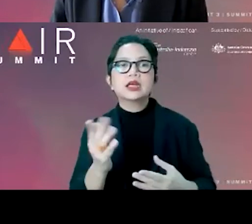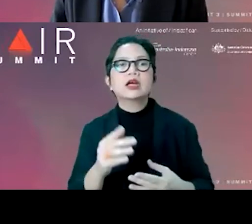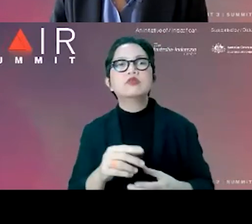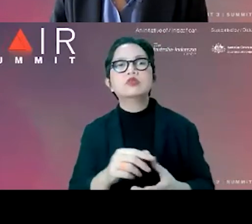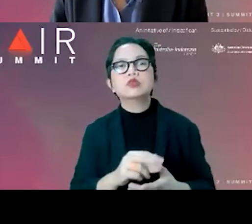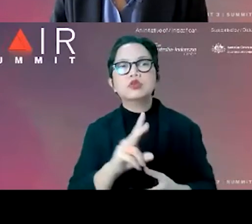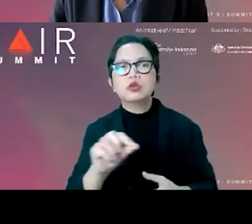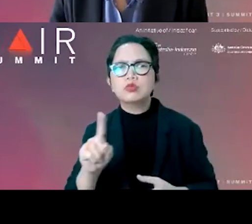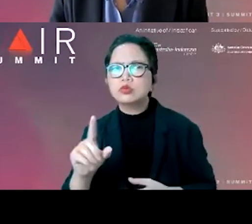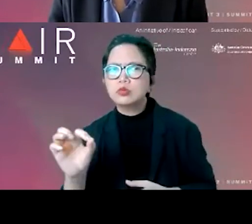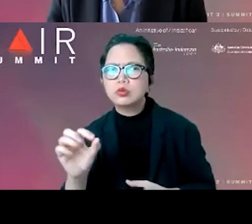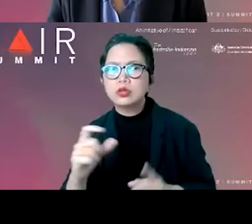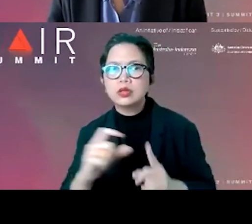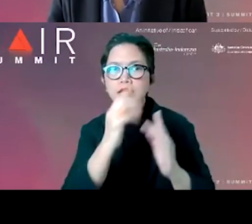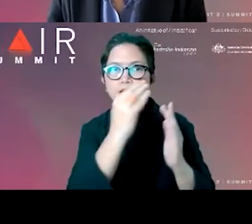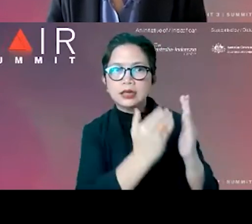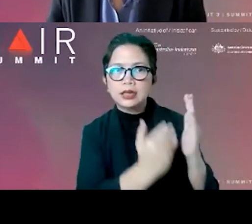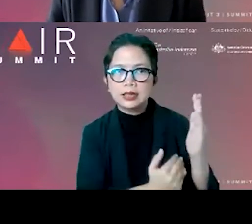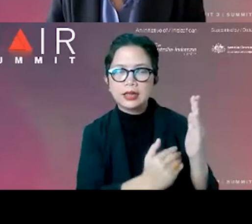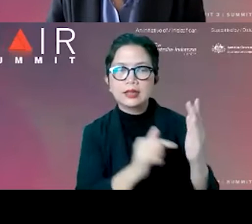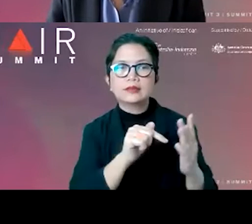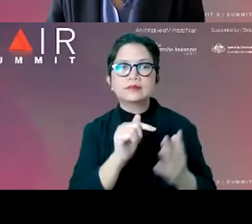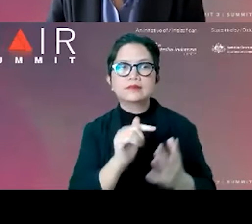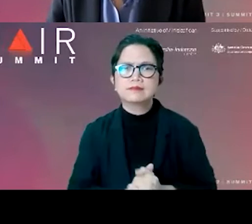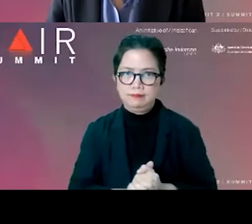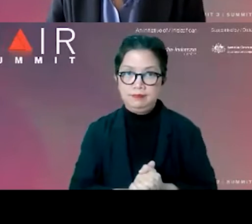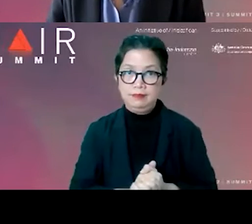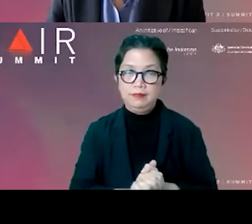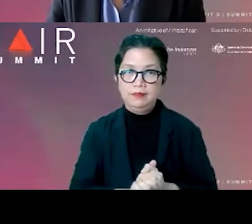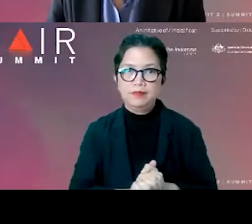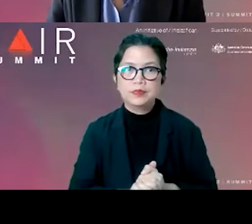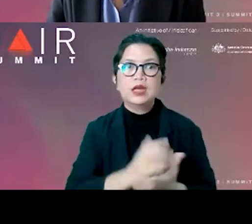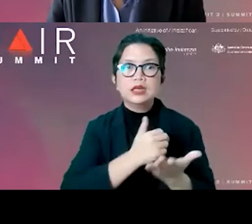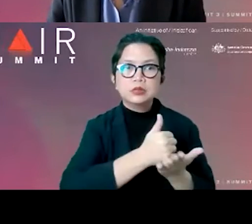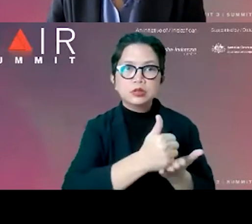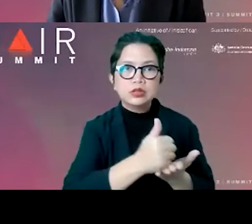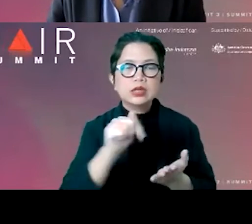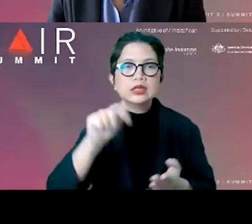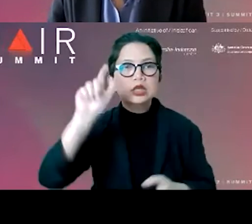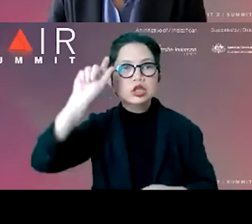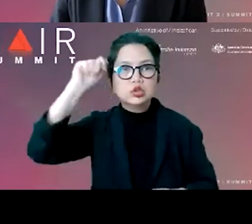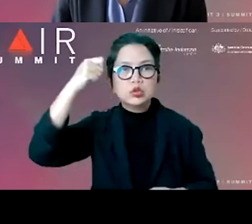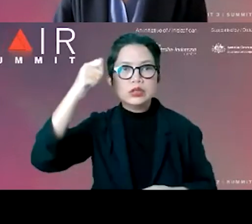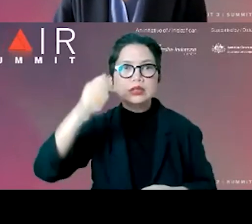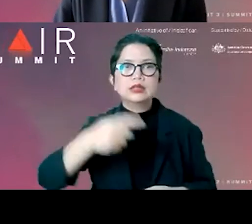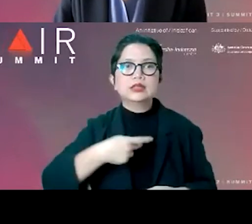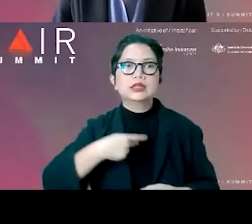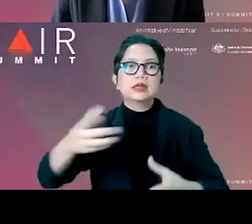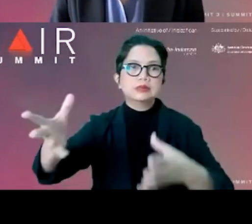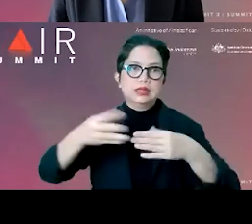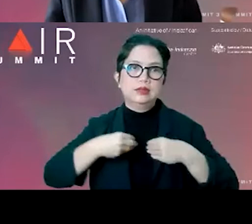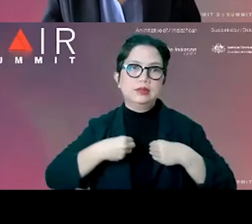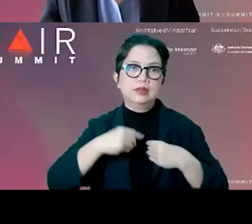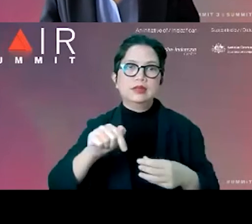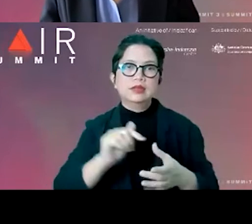as well. And actually, this is hard to get and often quite historical and need to make lots of assumptions